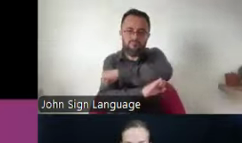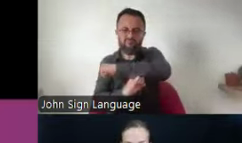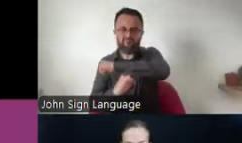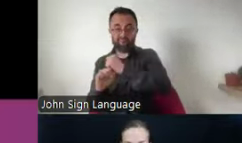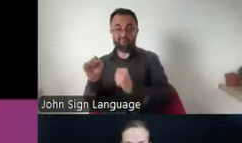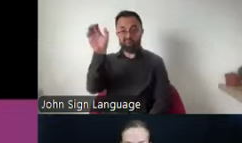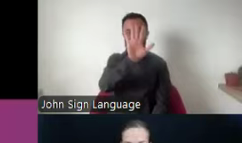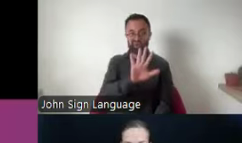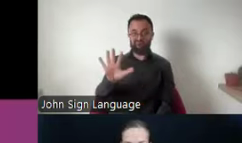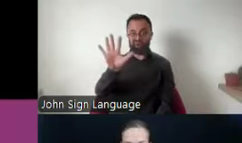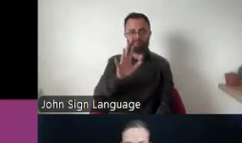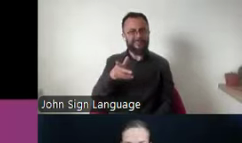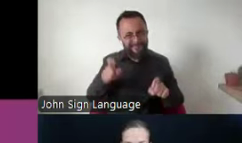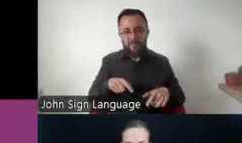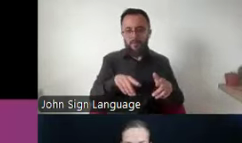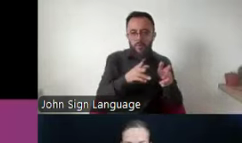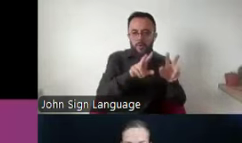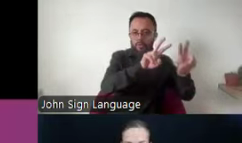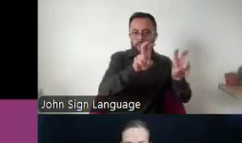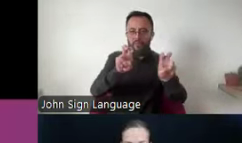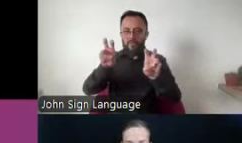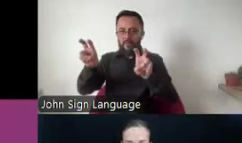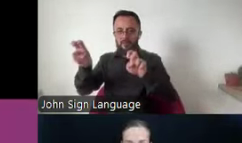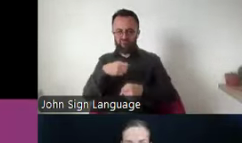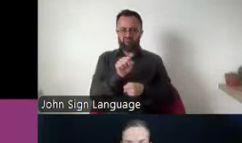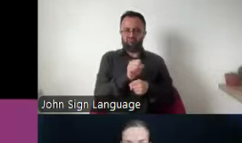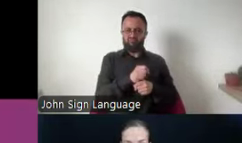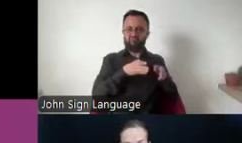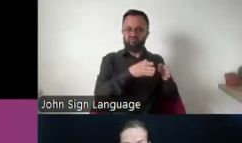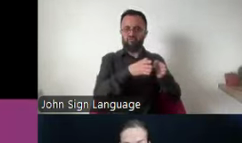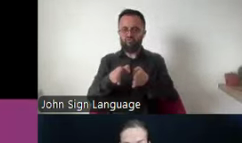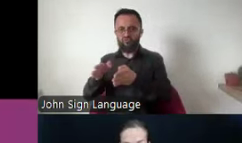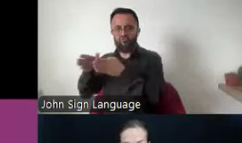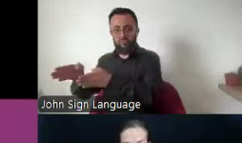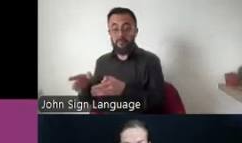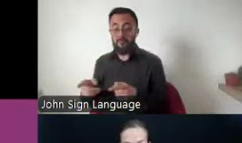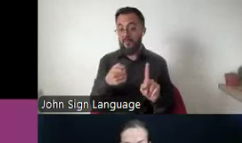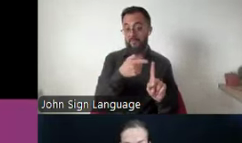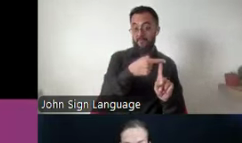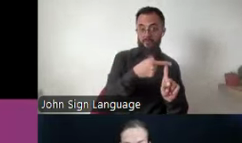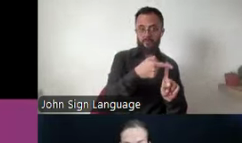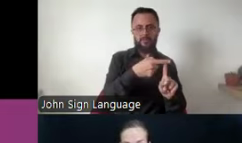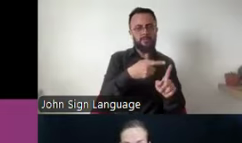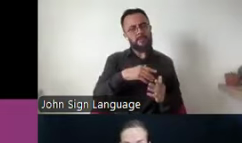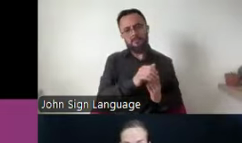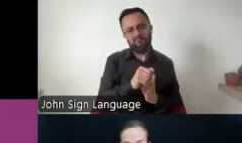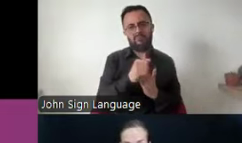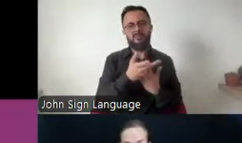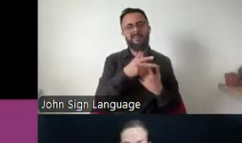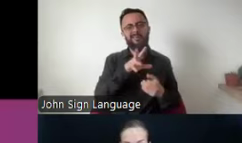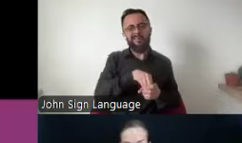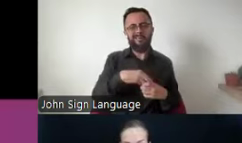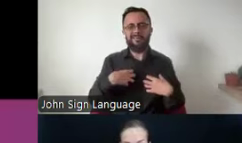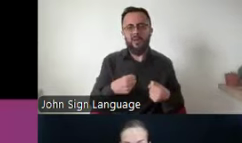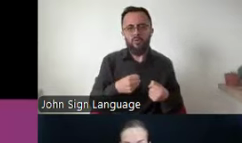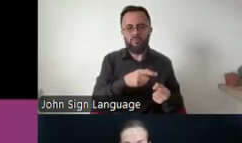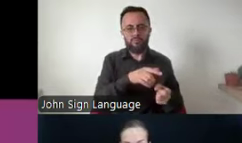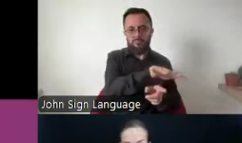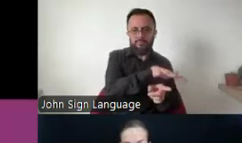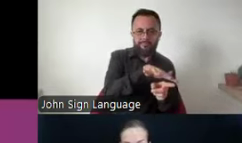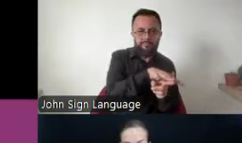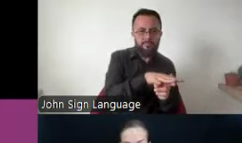on health equity among persons with disabilities. Number two is to elevate health equity for persons